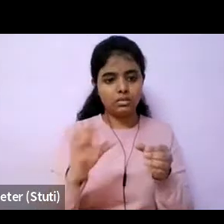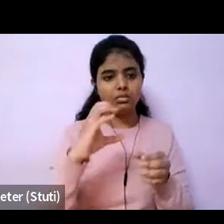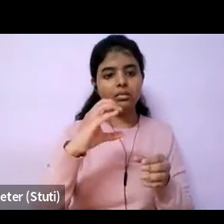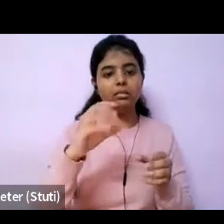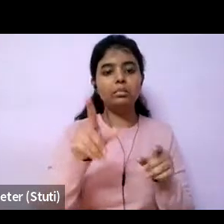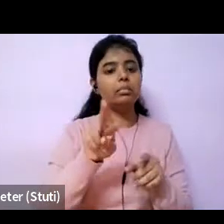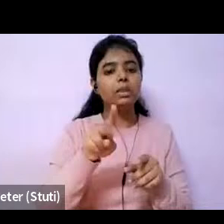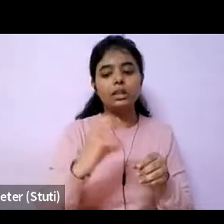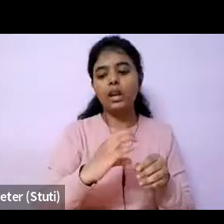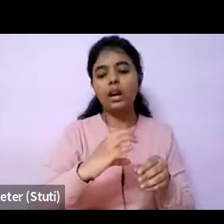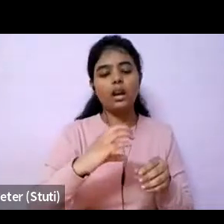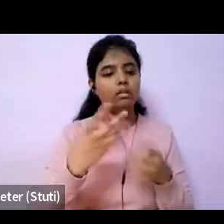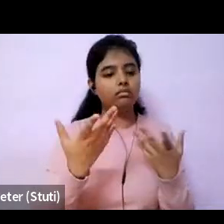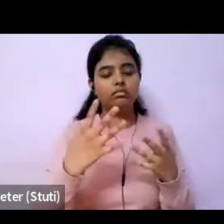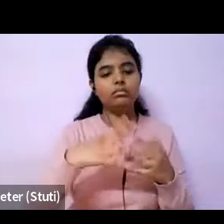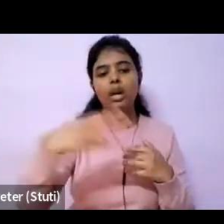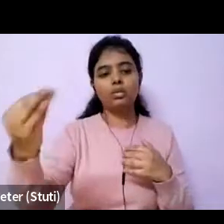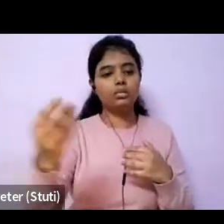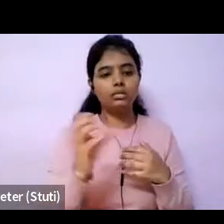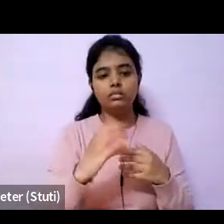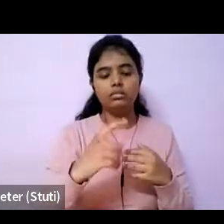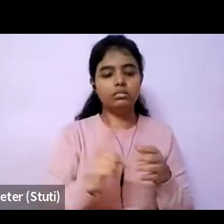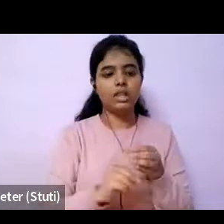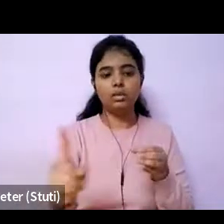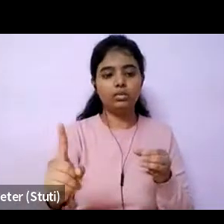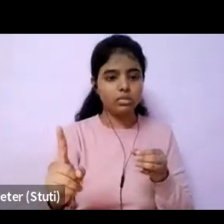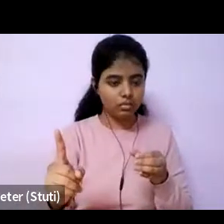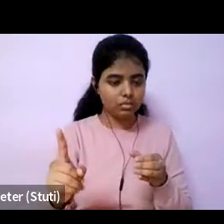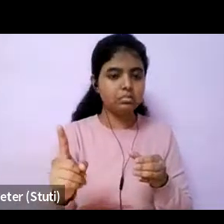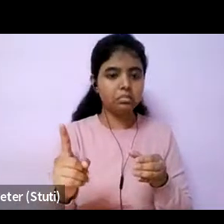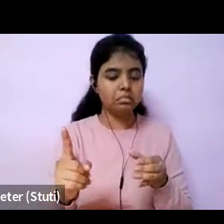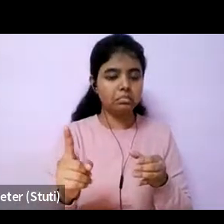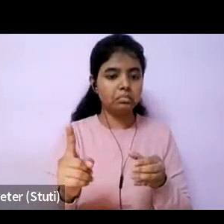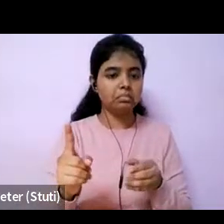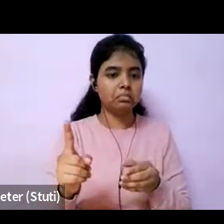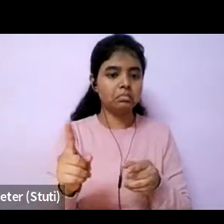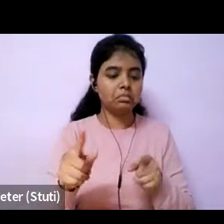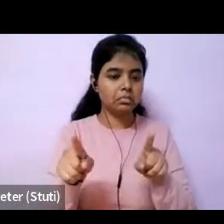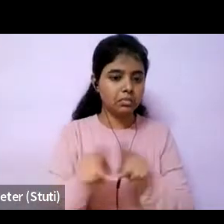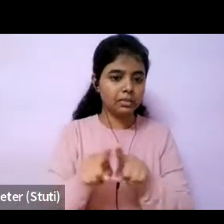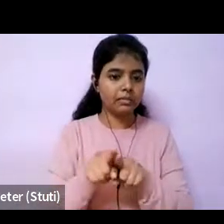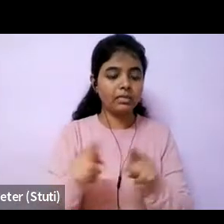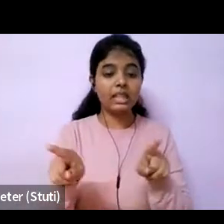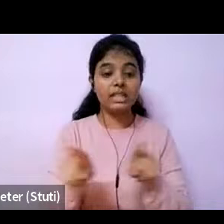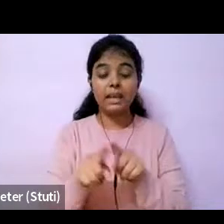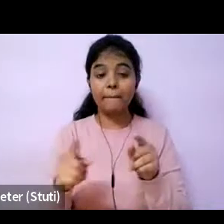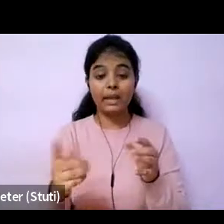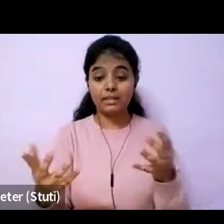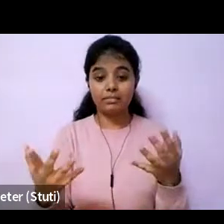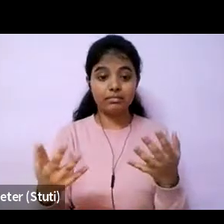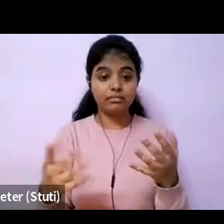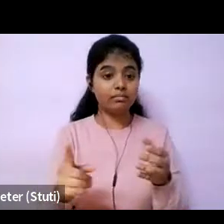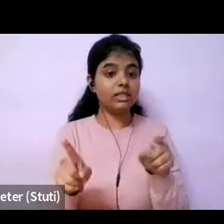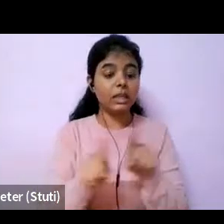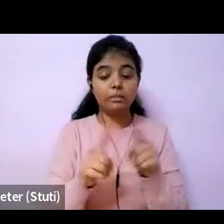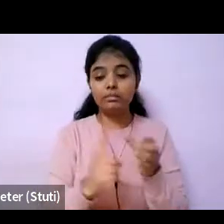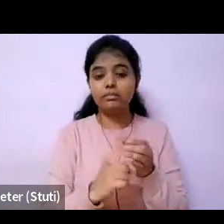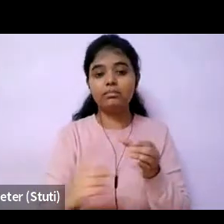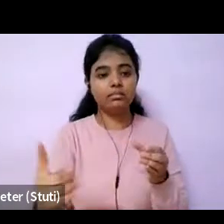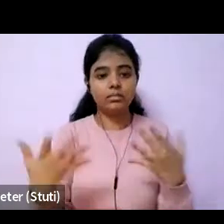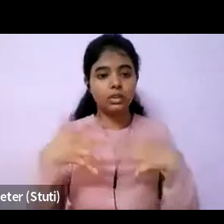the over the establishment and the rather exclusive nature toward